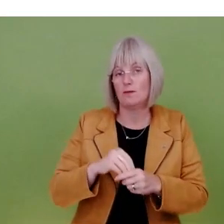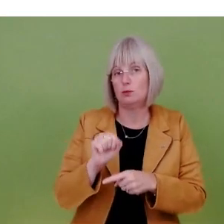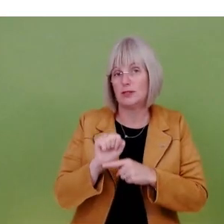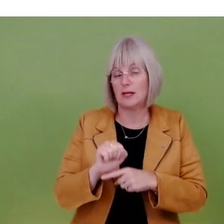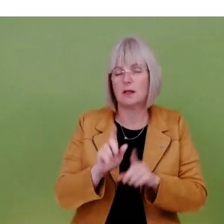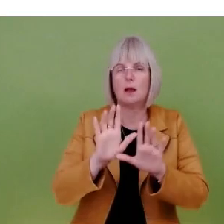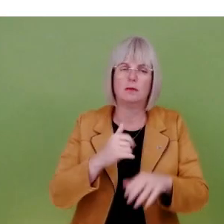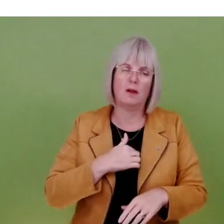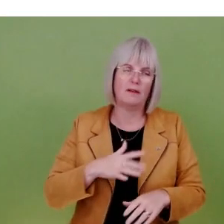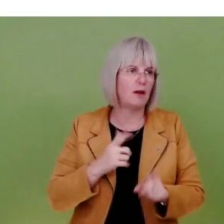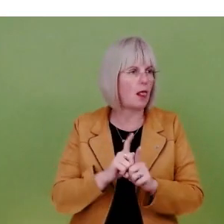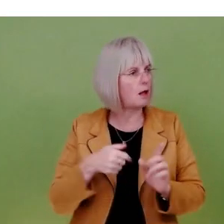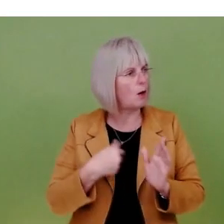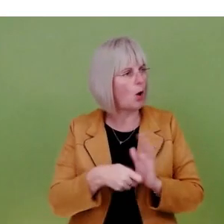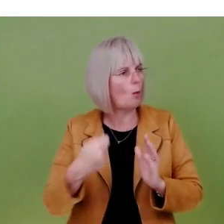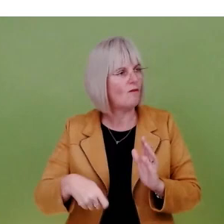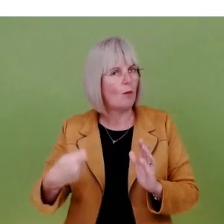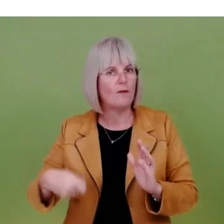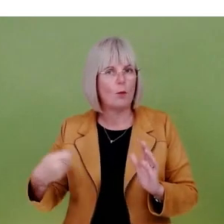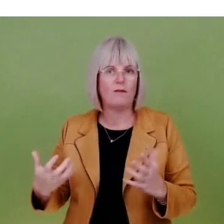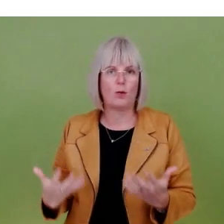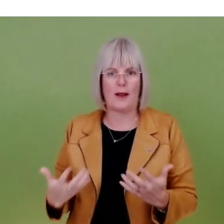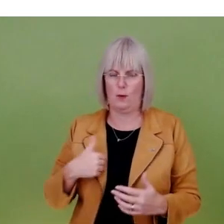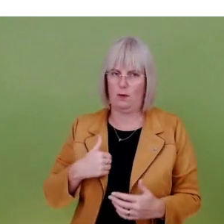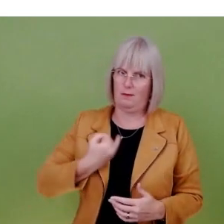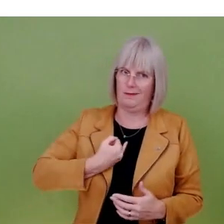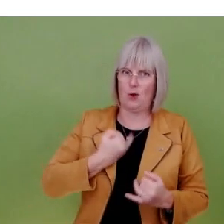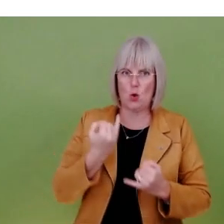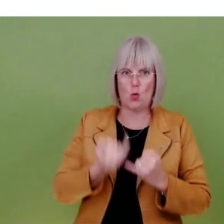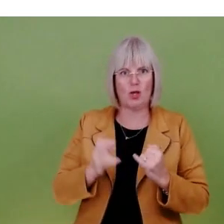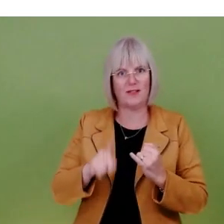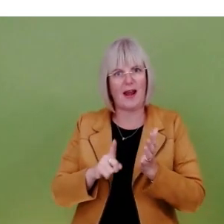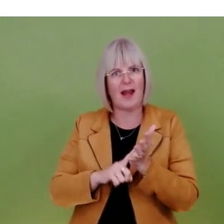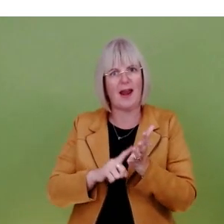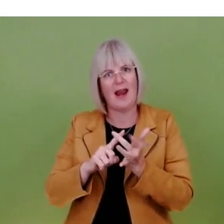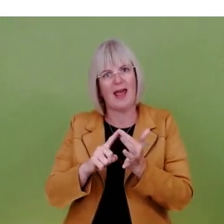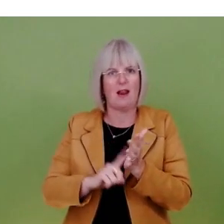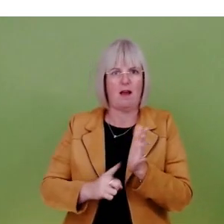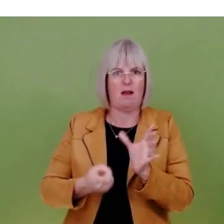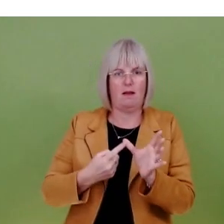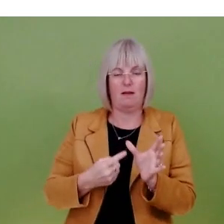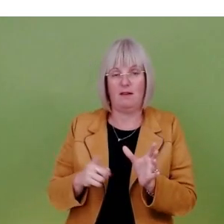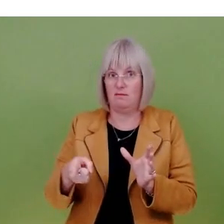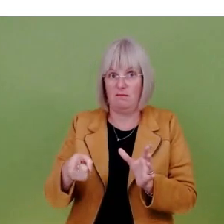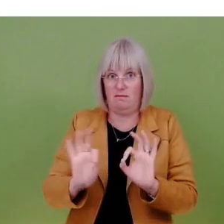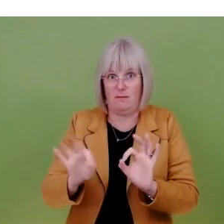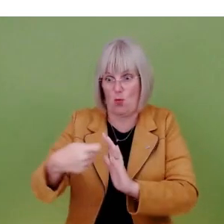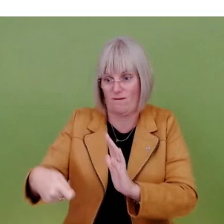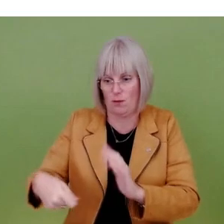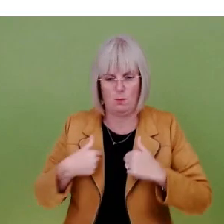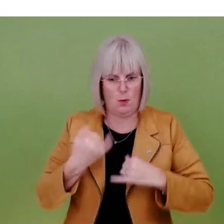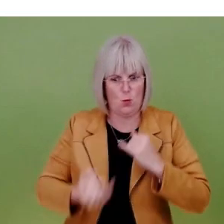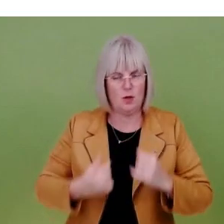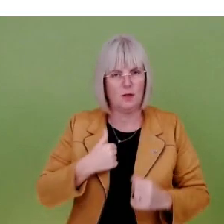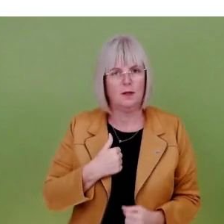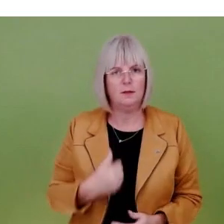and I'm definitely more guilty of that than Leila was, who I don't think was waffling at all. So I'm going to hand back over to you, Margo. Thanks, Bill. And I